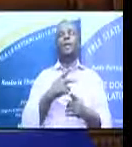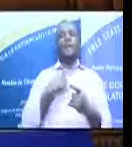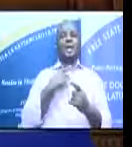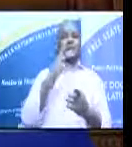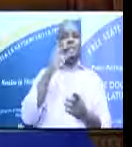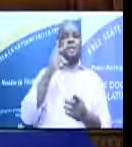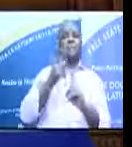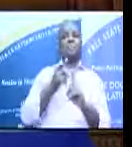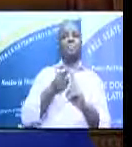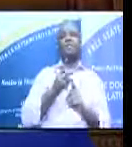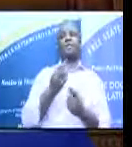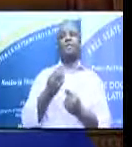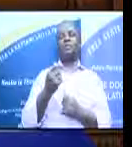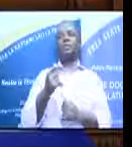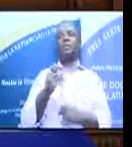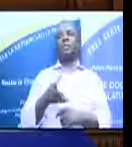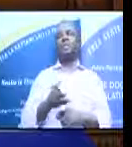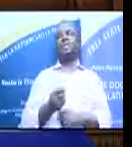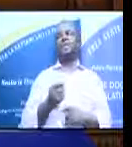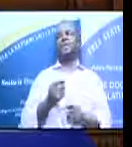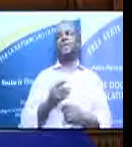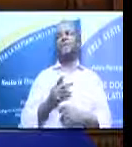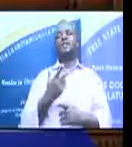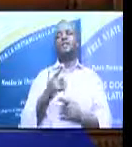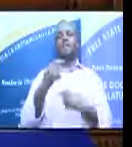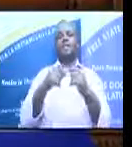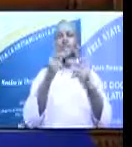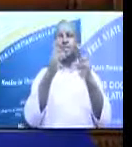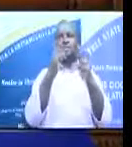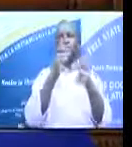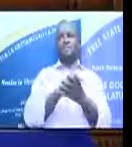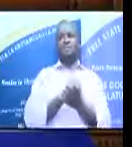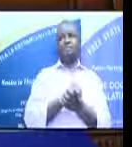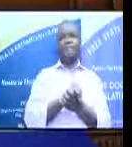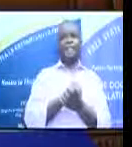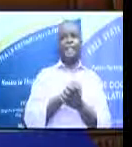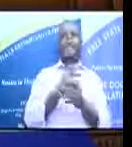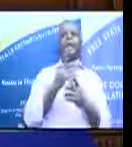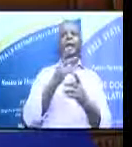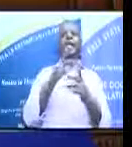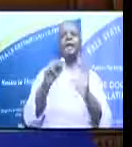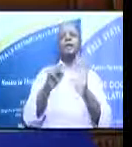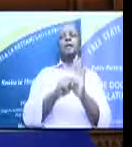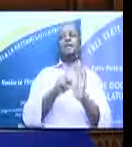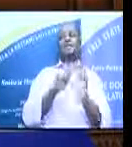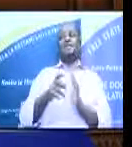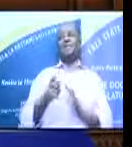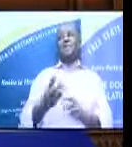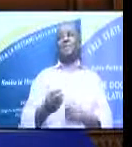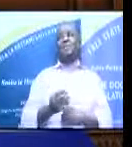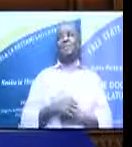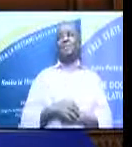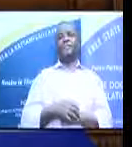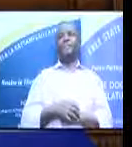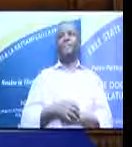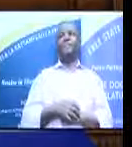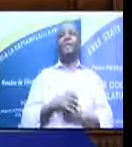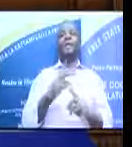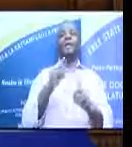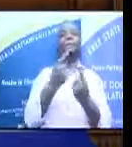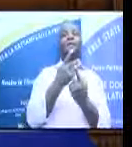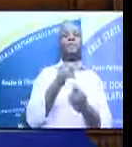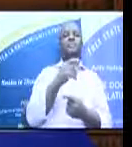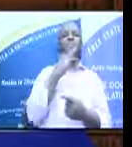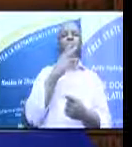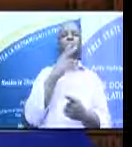disciplinary processes in as far as the irregular expenditure is concerned. The department did not